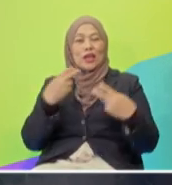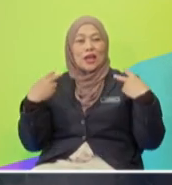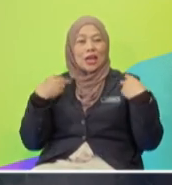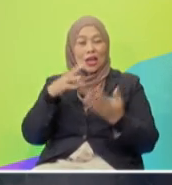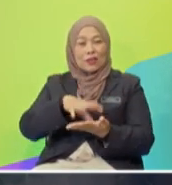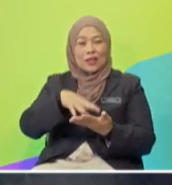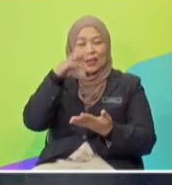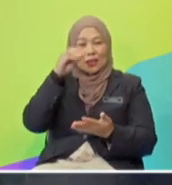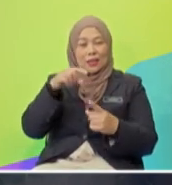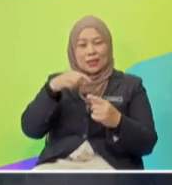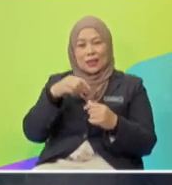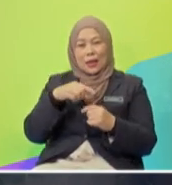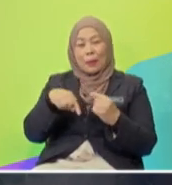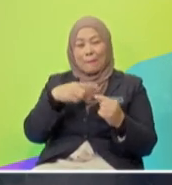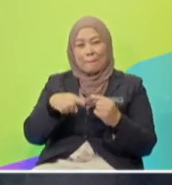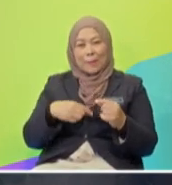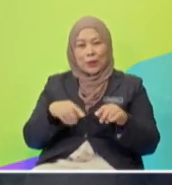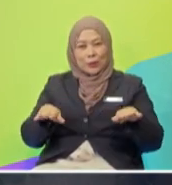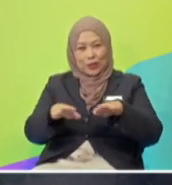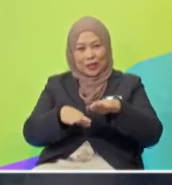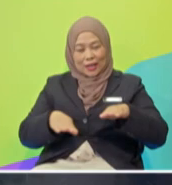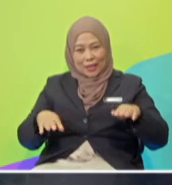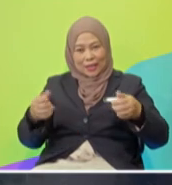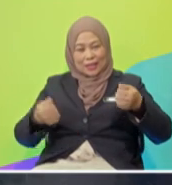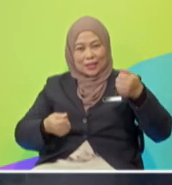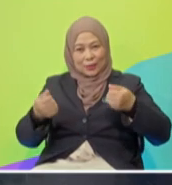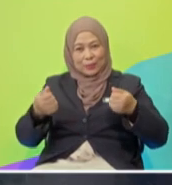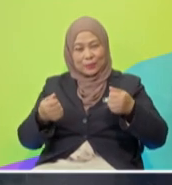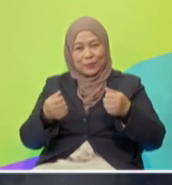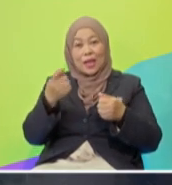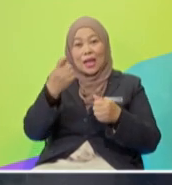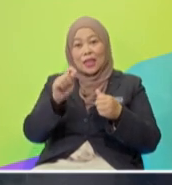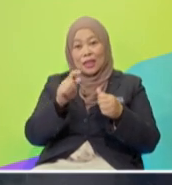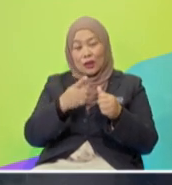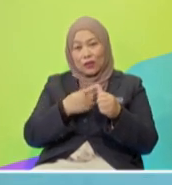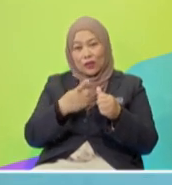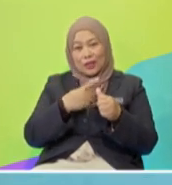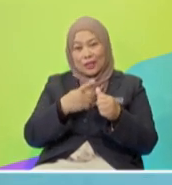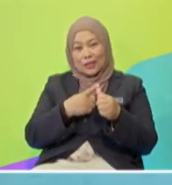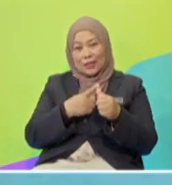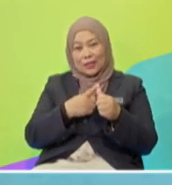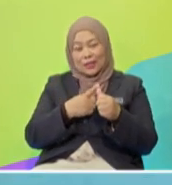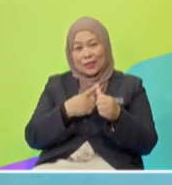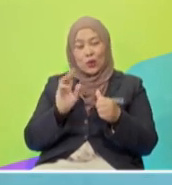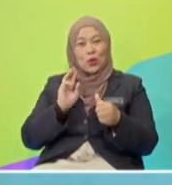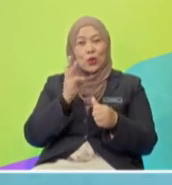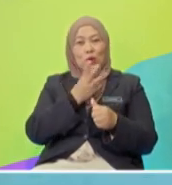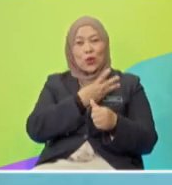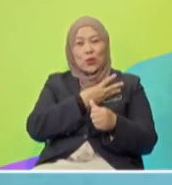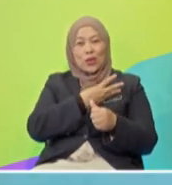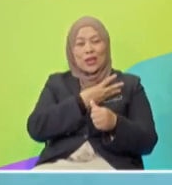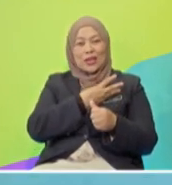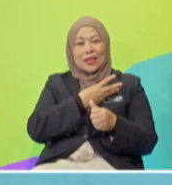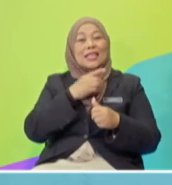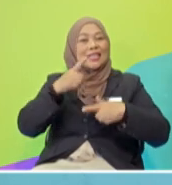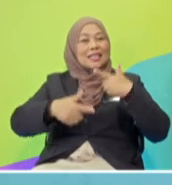land transport. Okay, in the first segment, we say the word, we